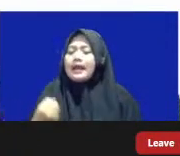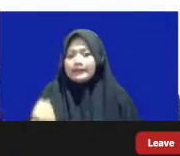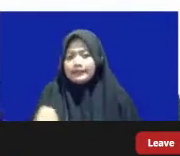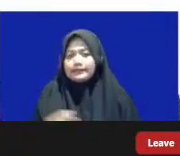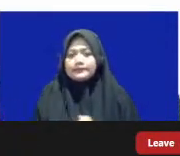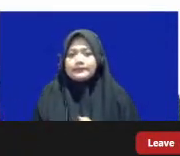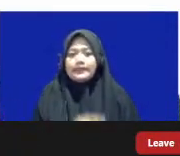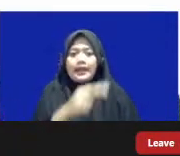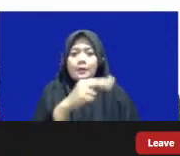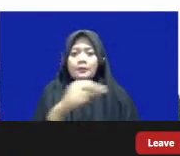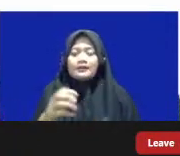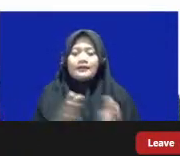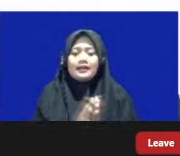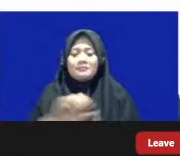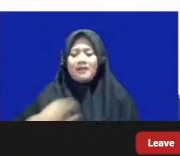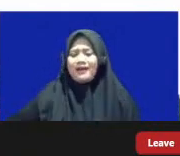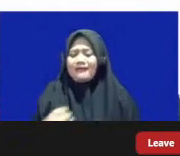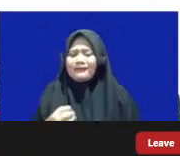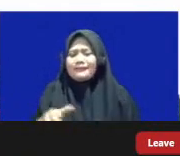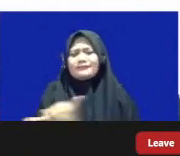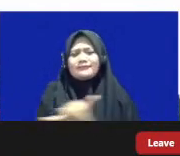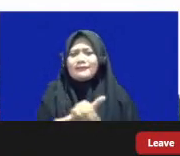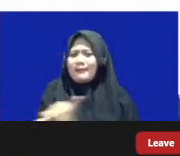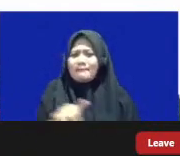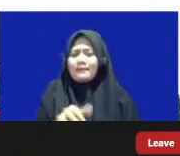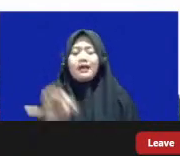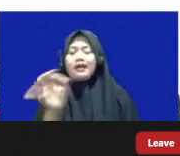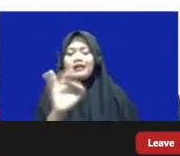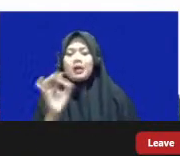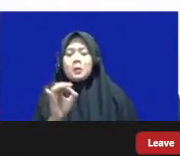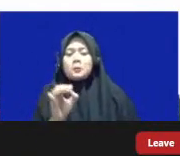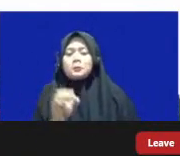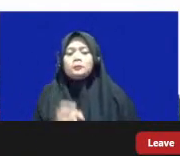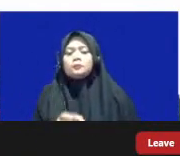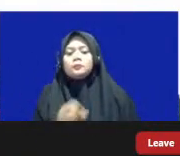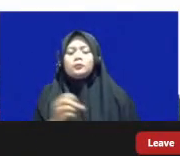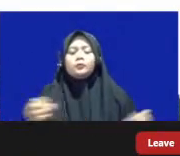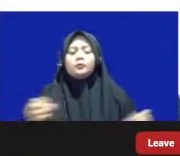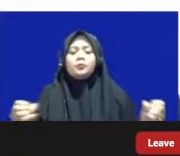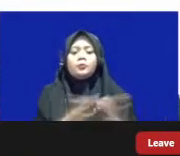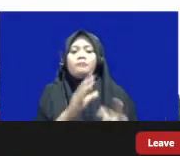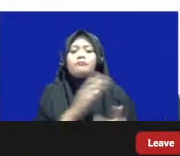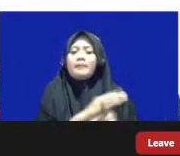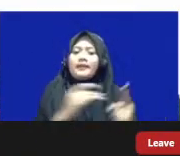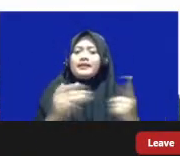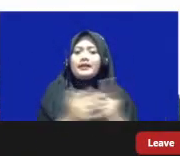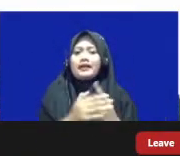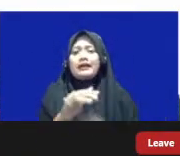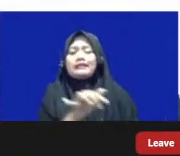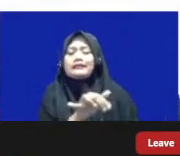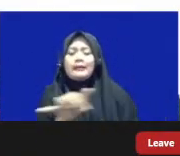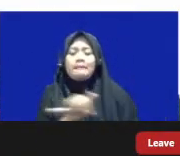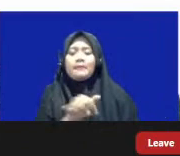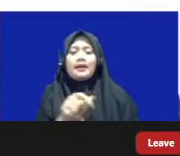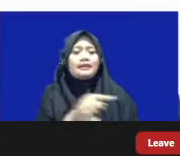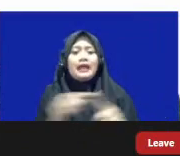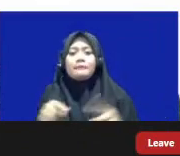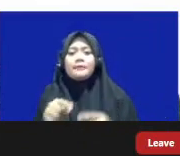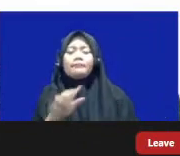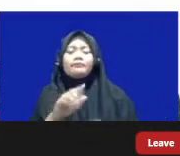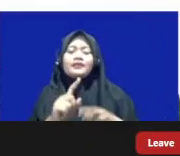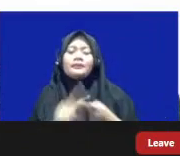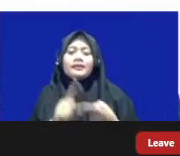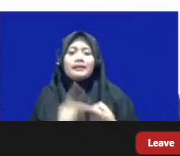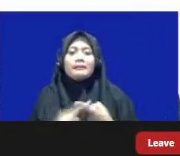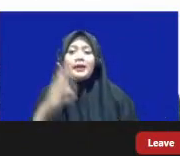young population, but also in their exposure to multi-hazard disasters and climate-related